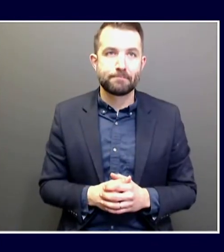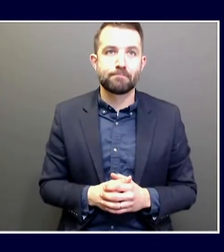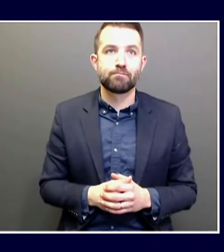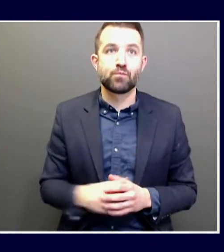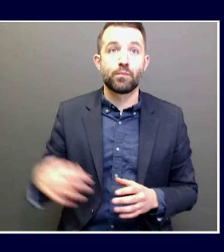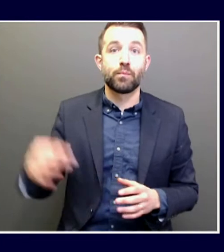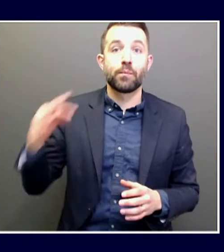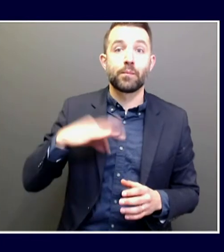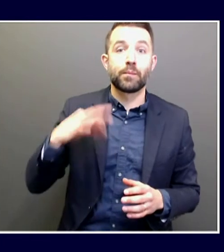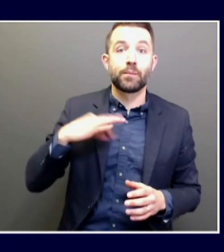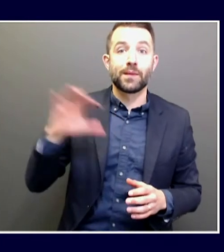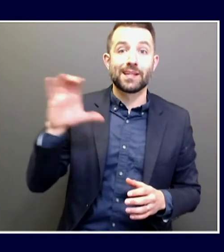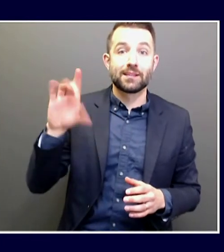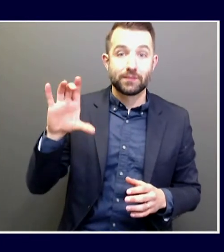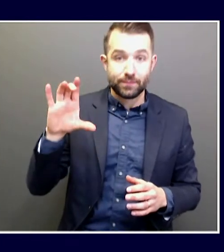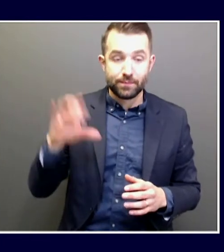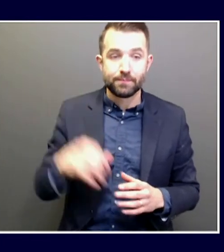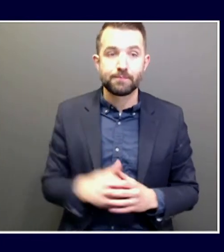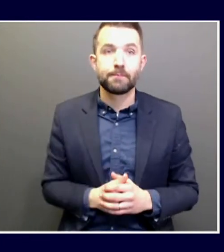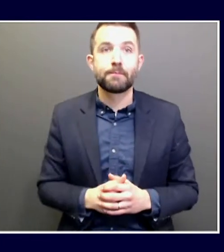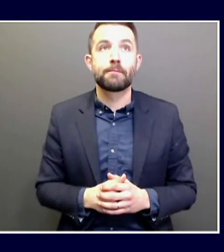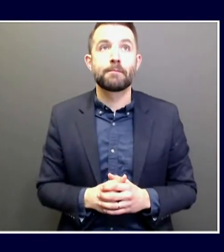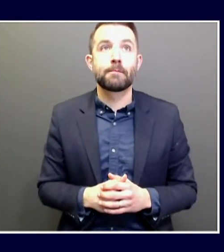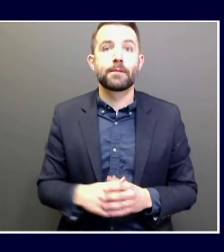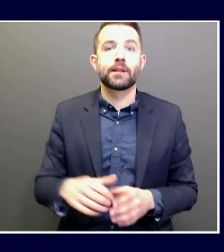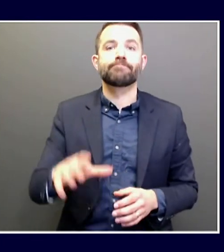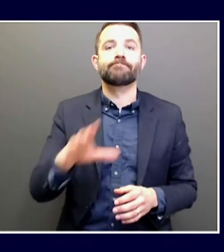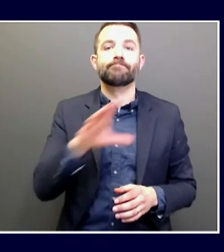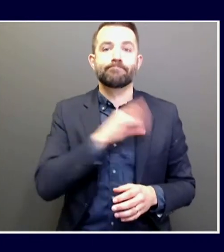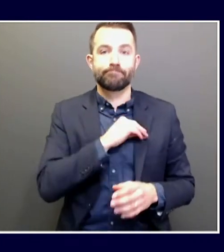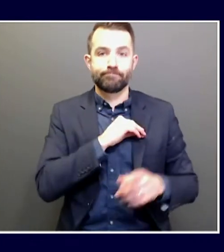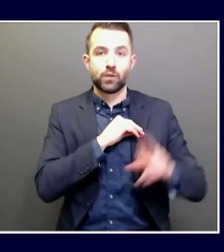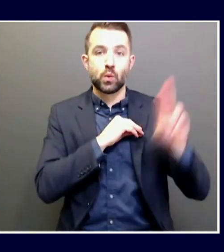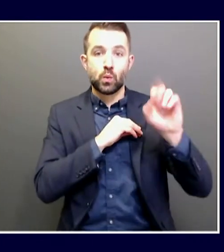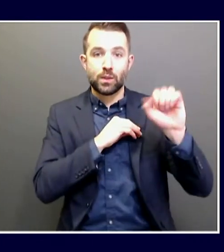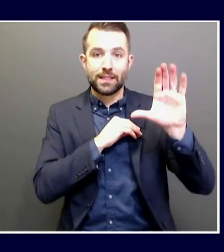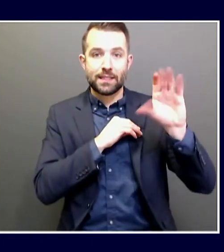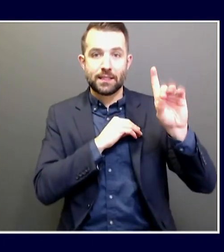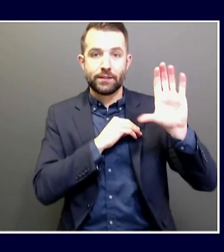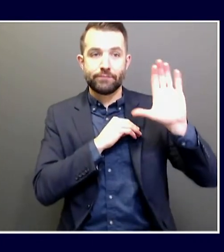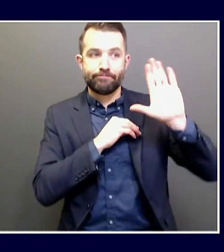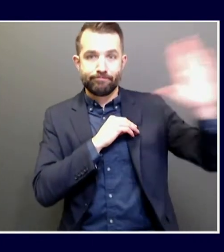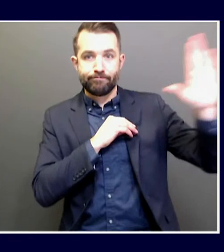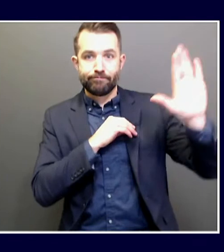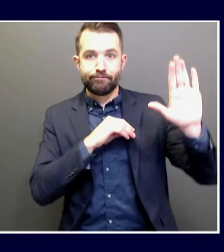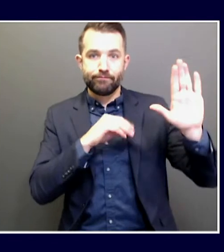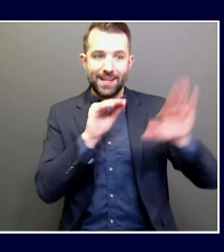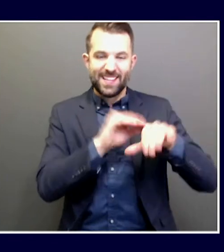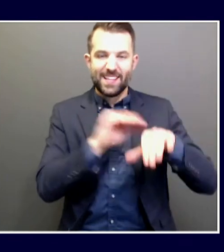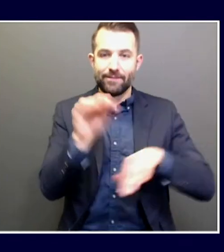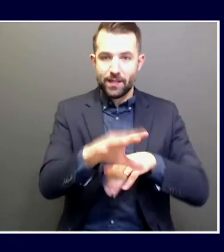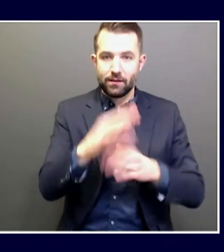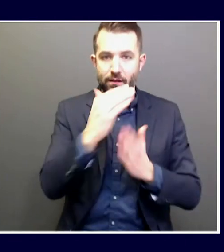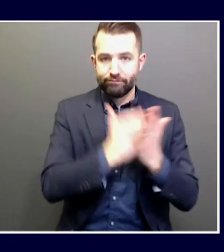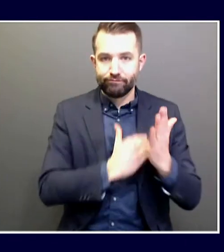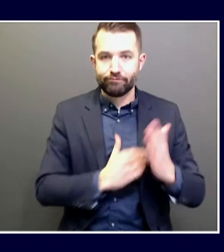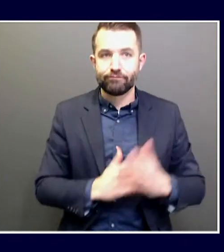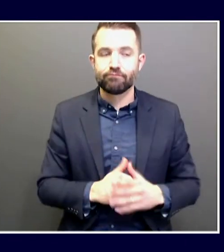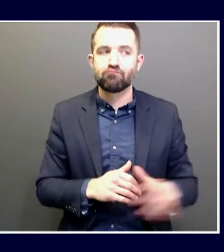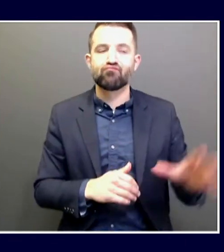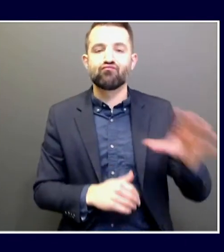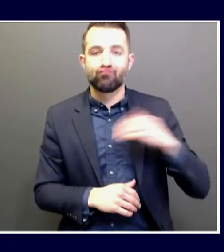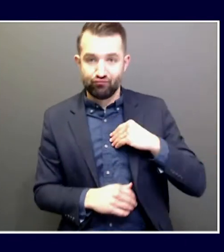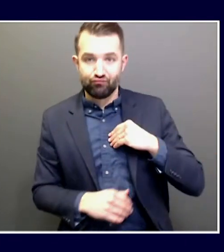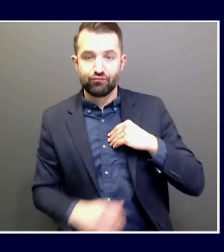the US CDC guidance with regard to staffing. That guidance was to